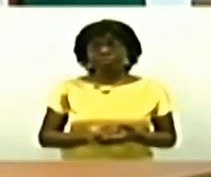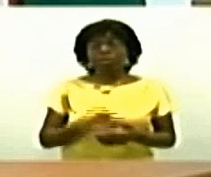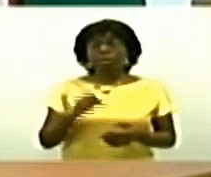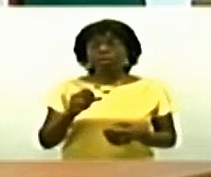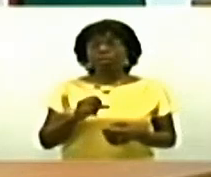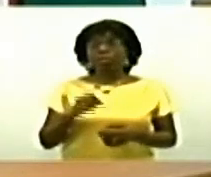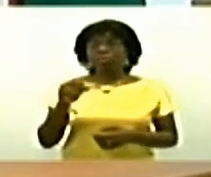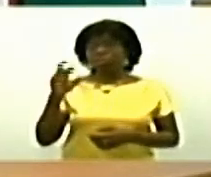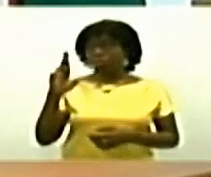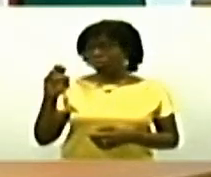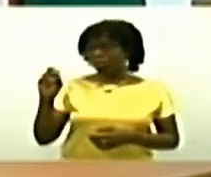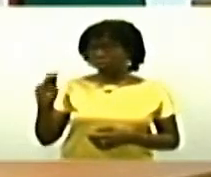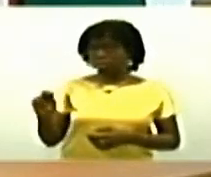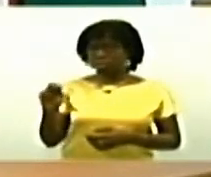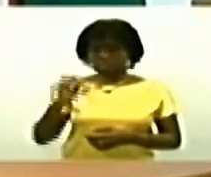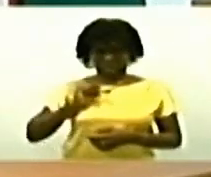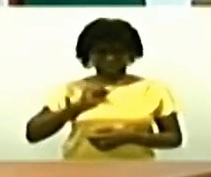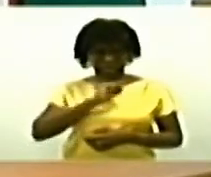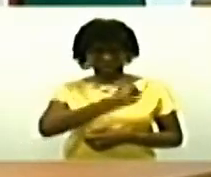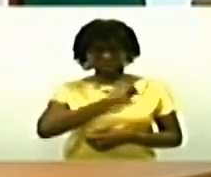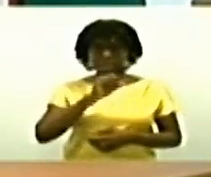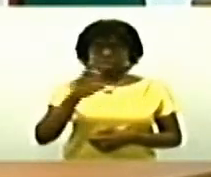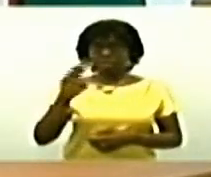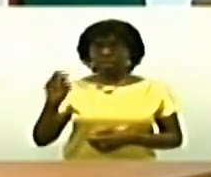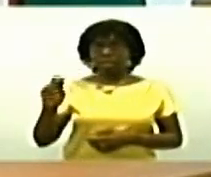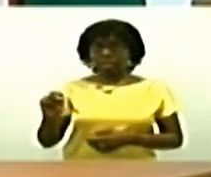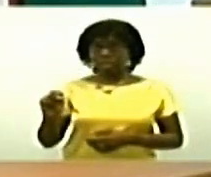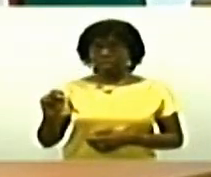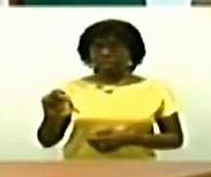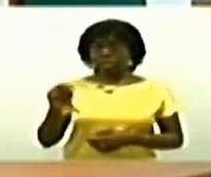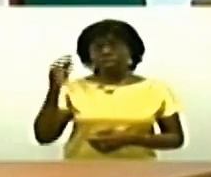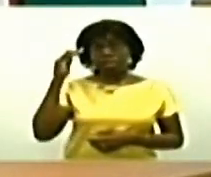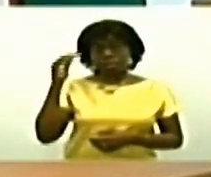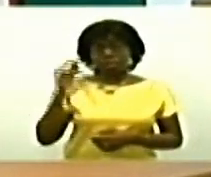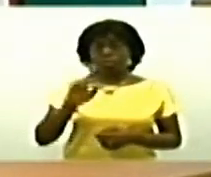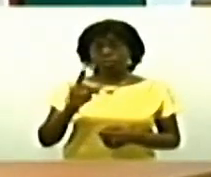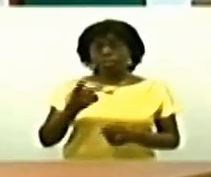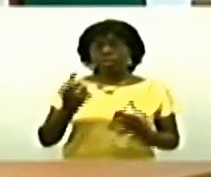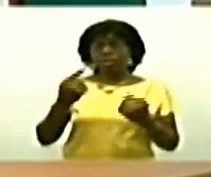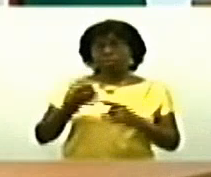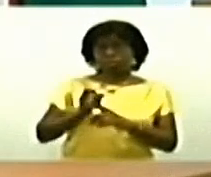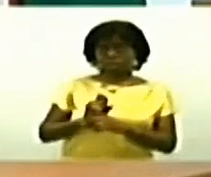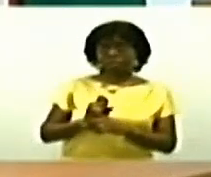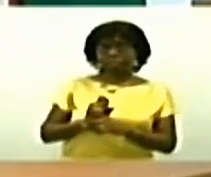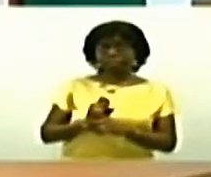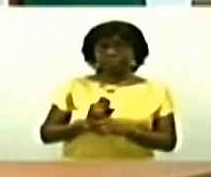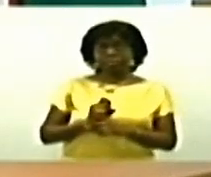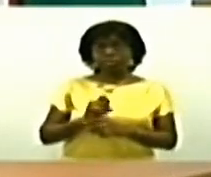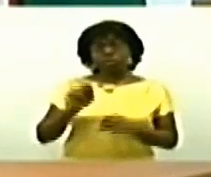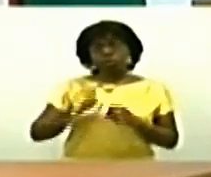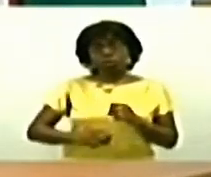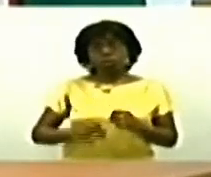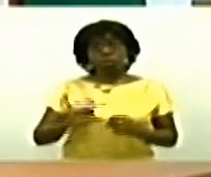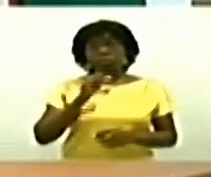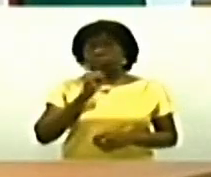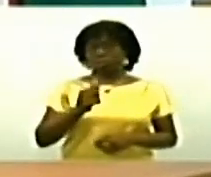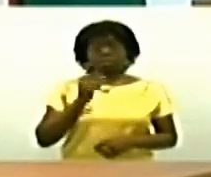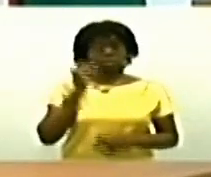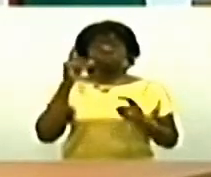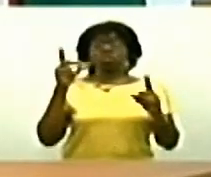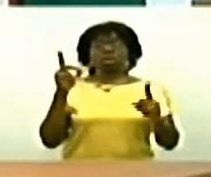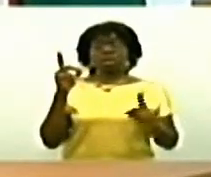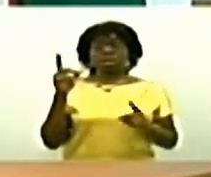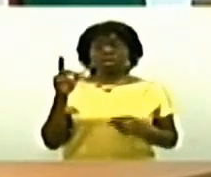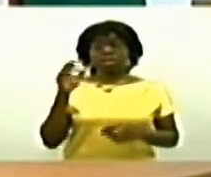Senator Ron, I know the genetic stock from which you've come. So I'm not surprised